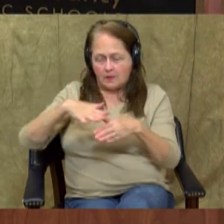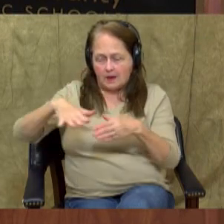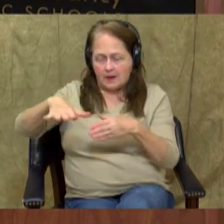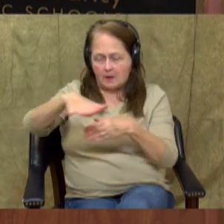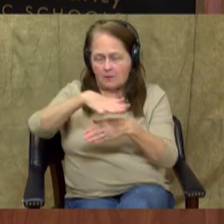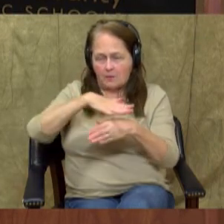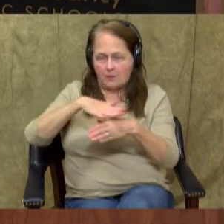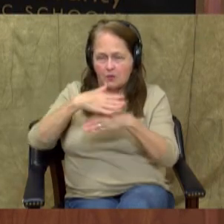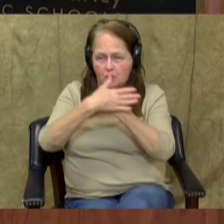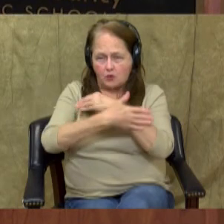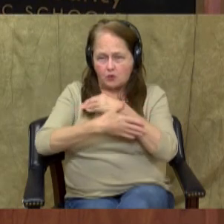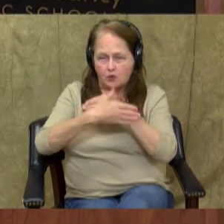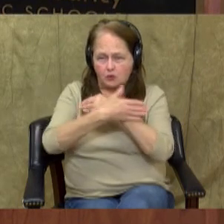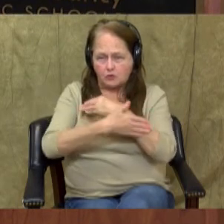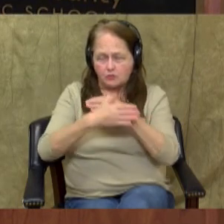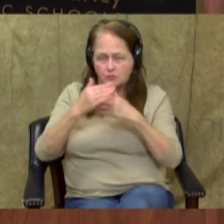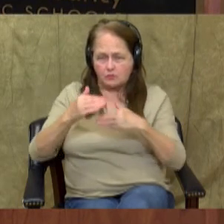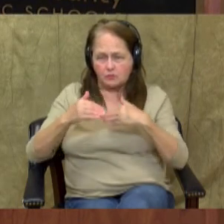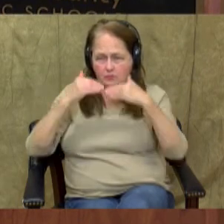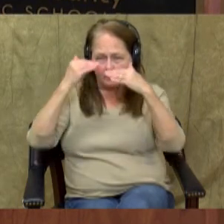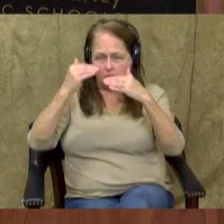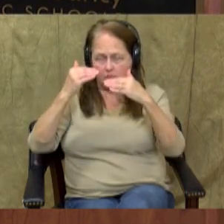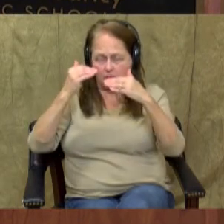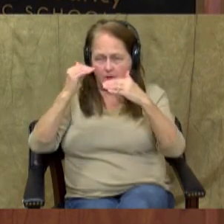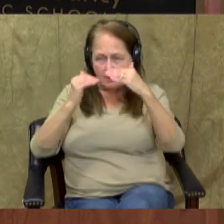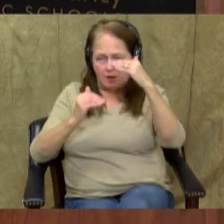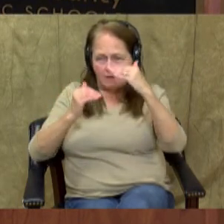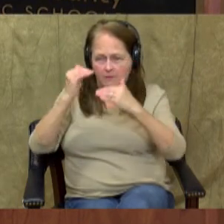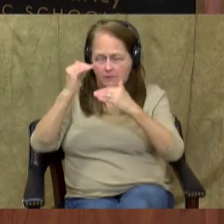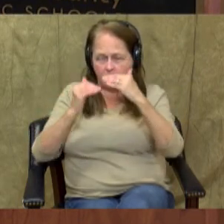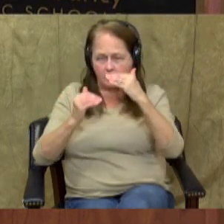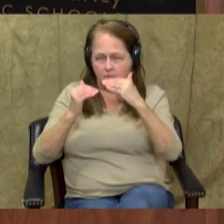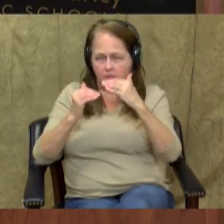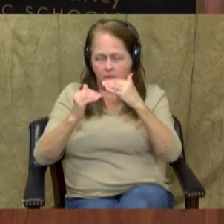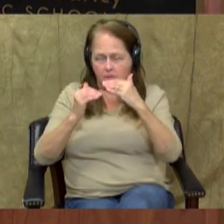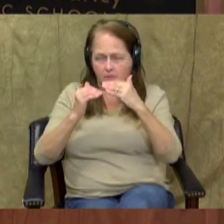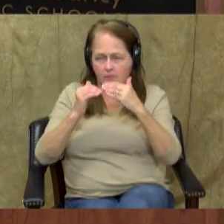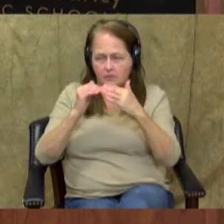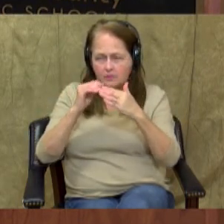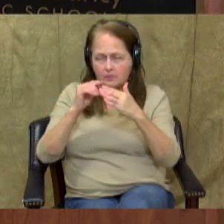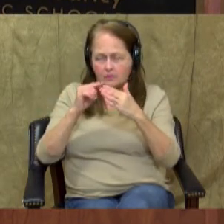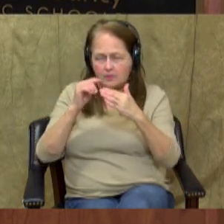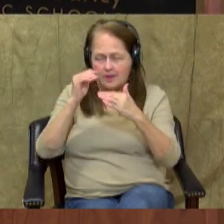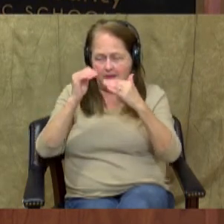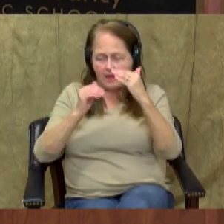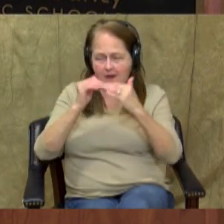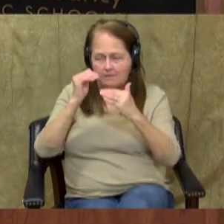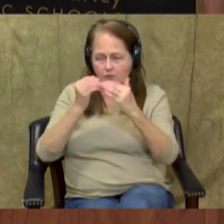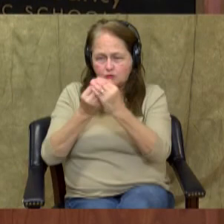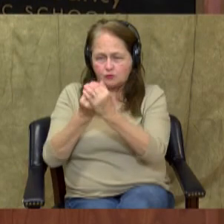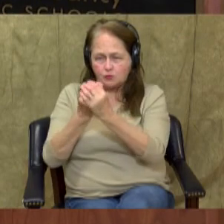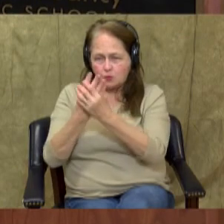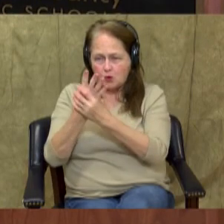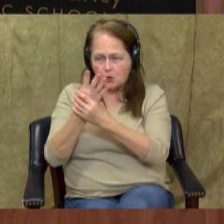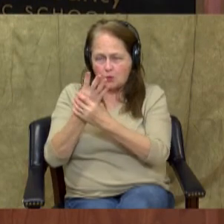got some countries that are well above the world's average and well above the average rate of growth.